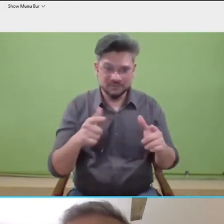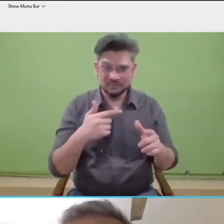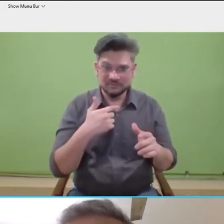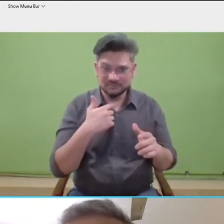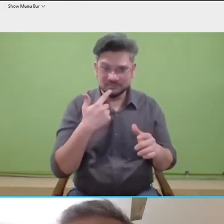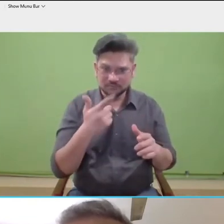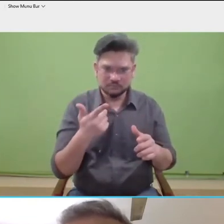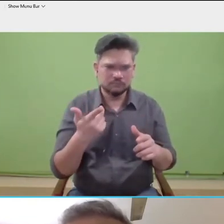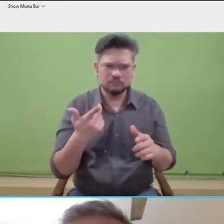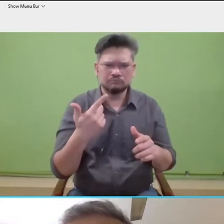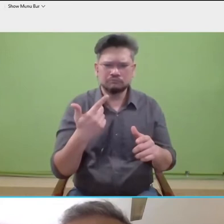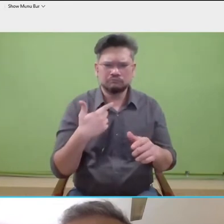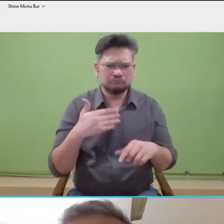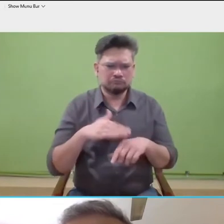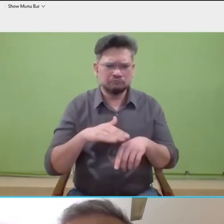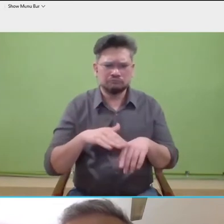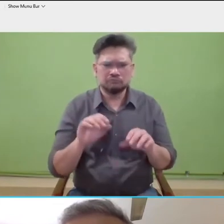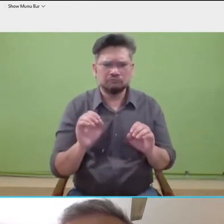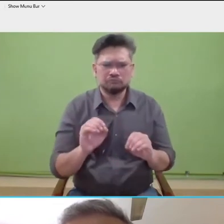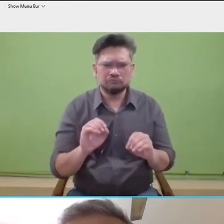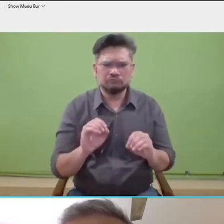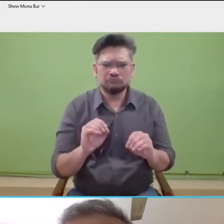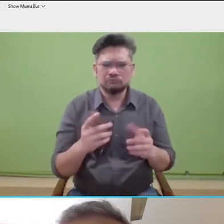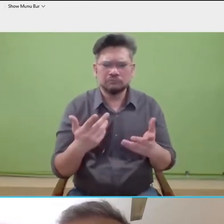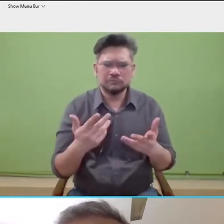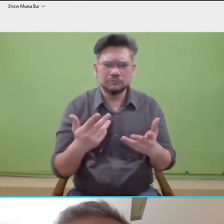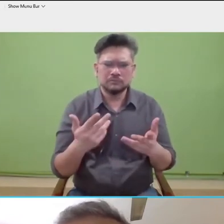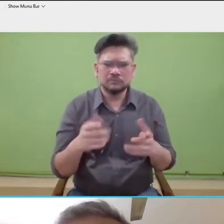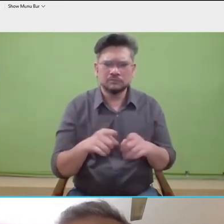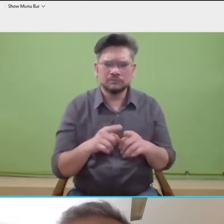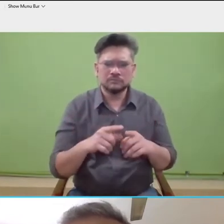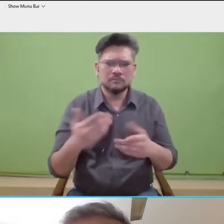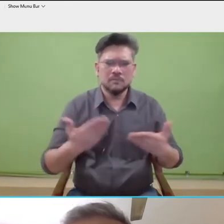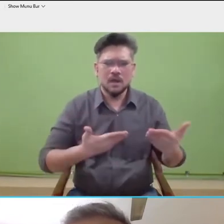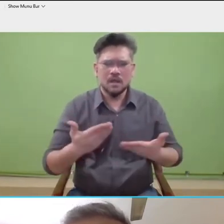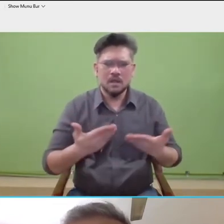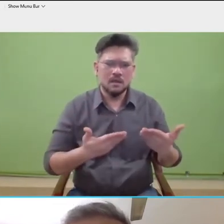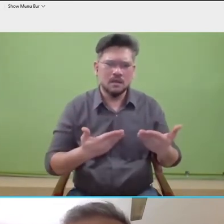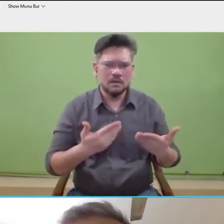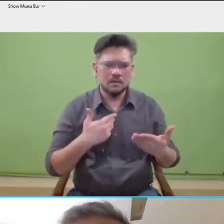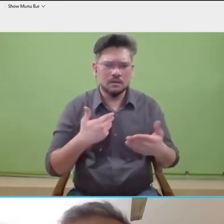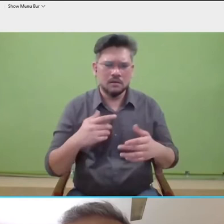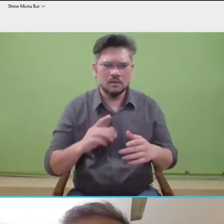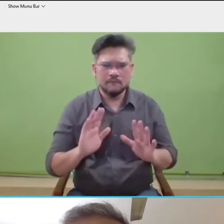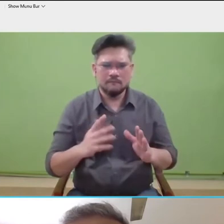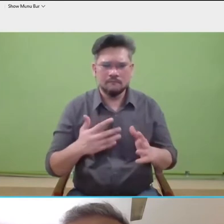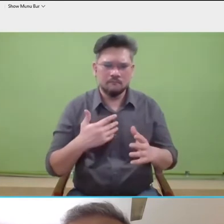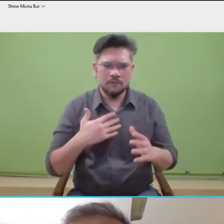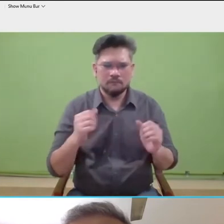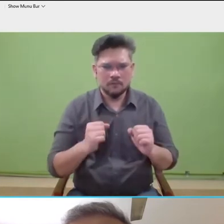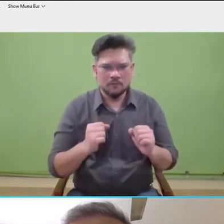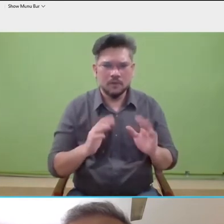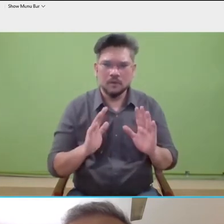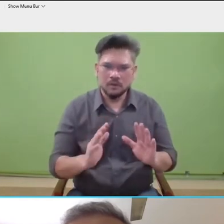comfortable with like let's say hindi urdu or bangla or english these are